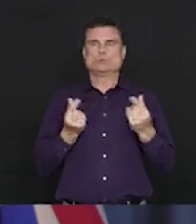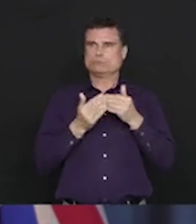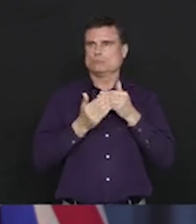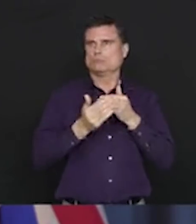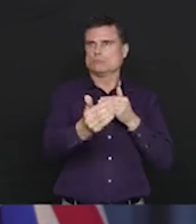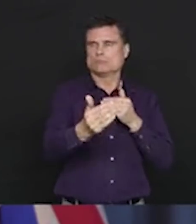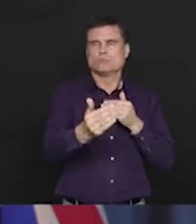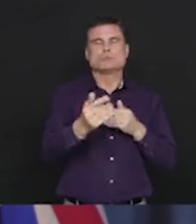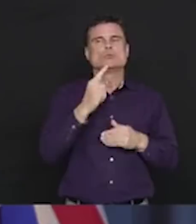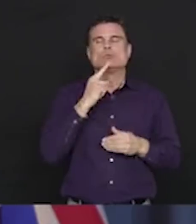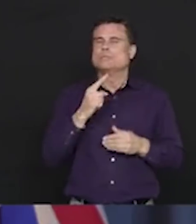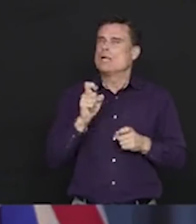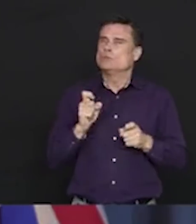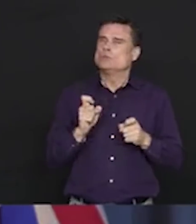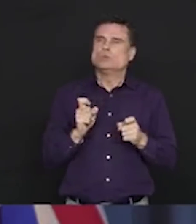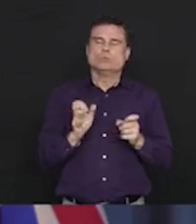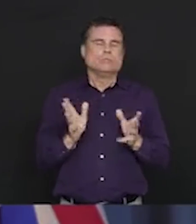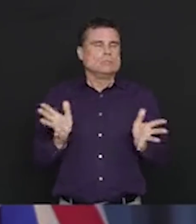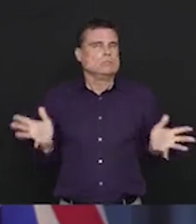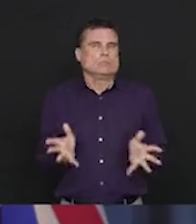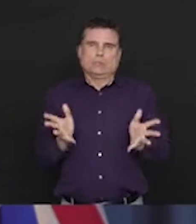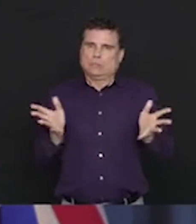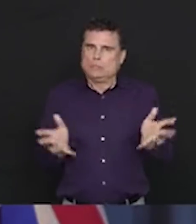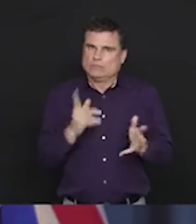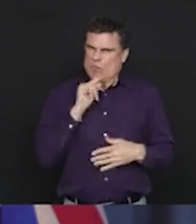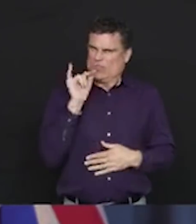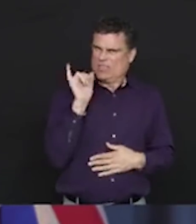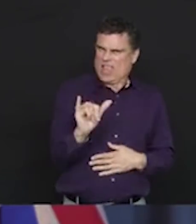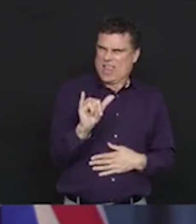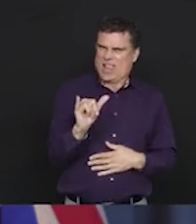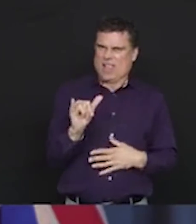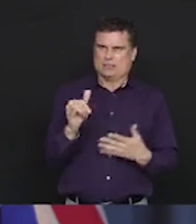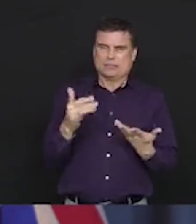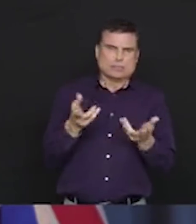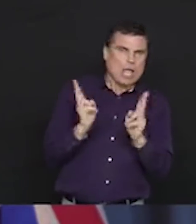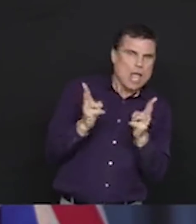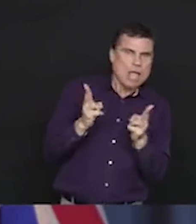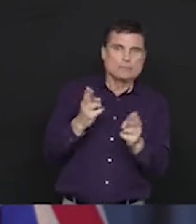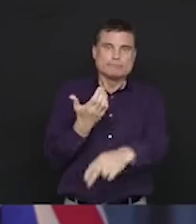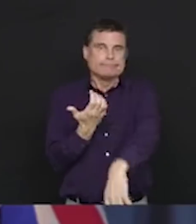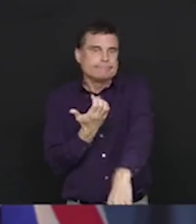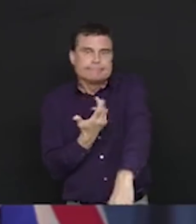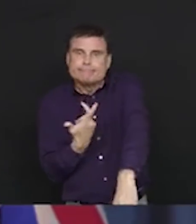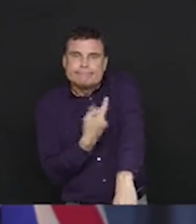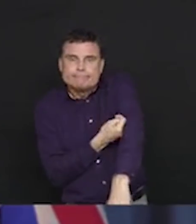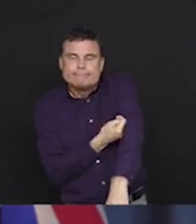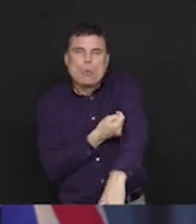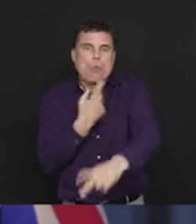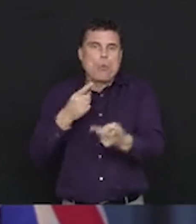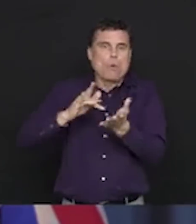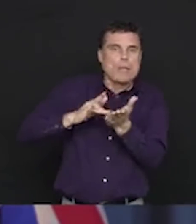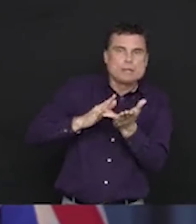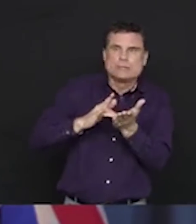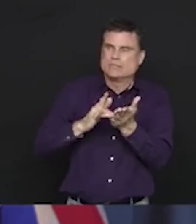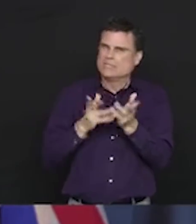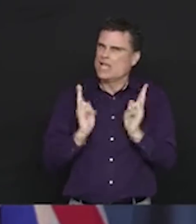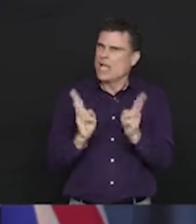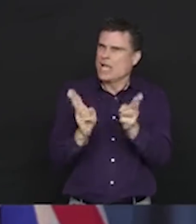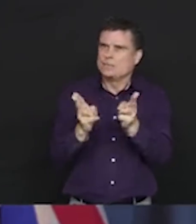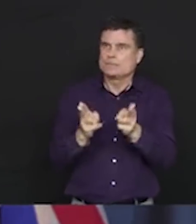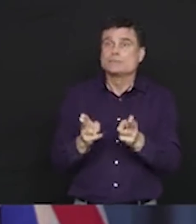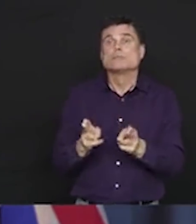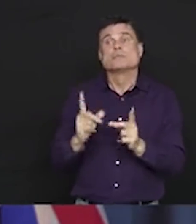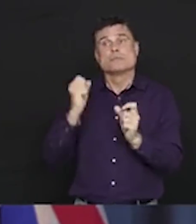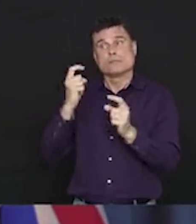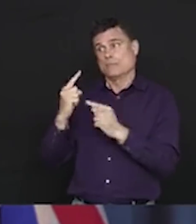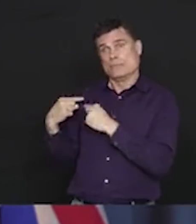for. We are likely in our first wave right now, and we're watching what's happening in Wuhan, for